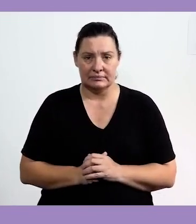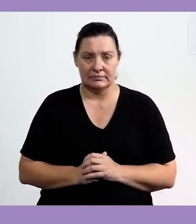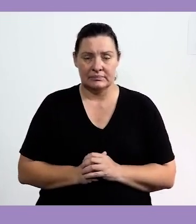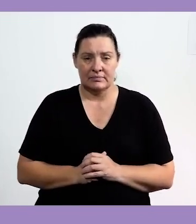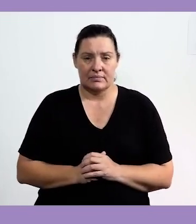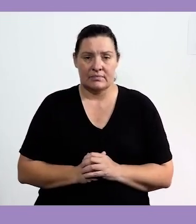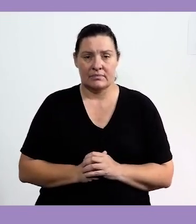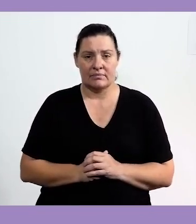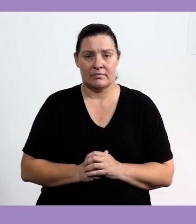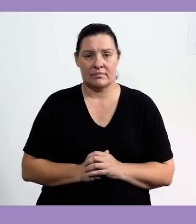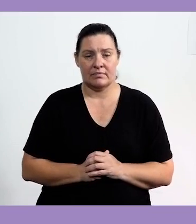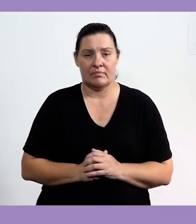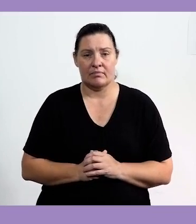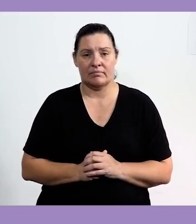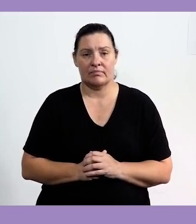exponent 8.